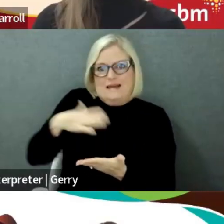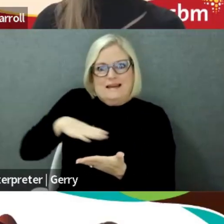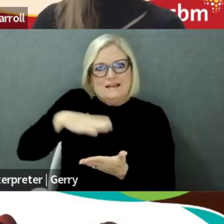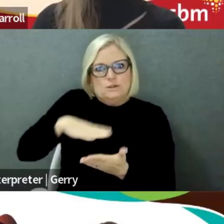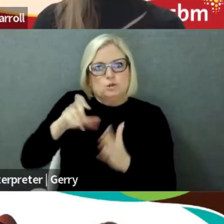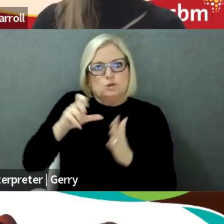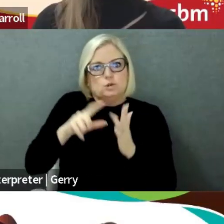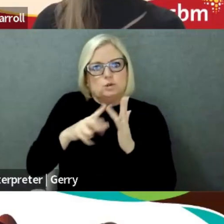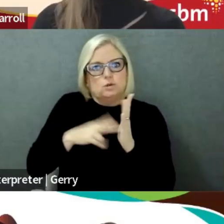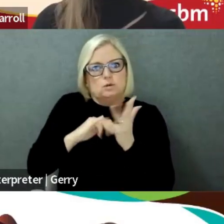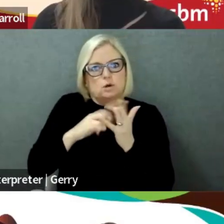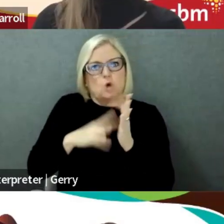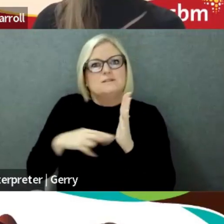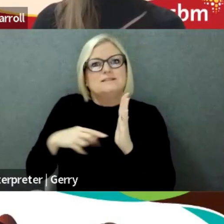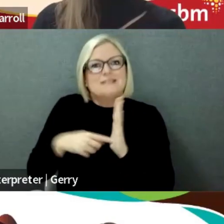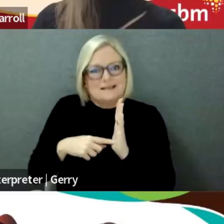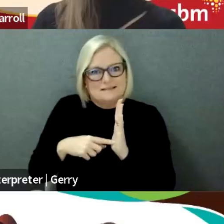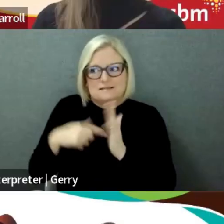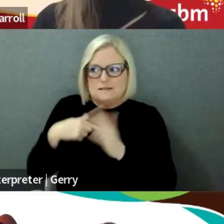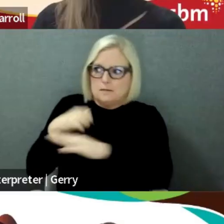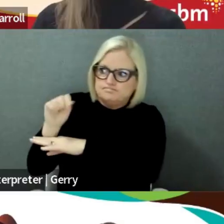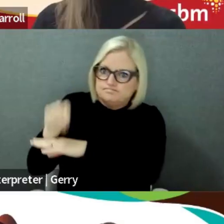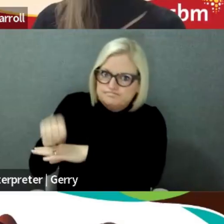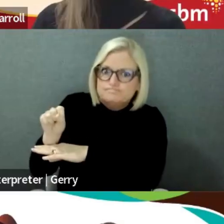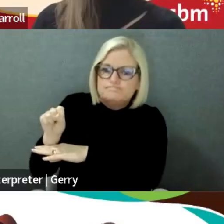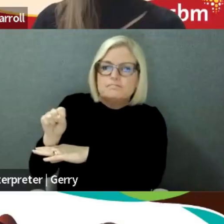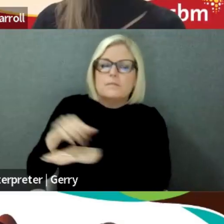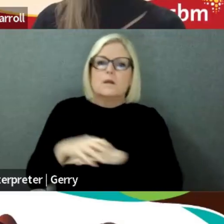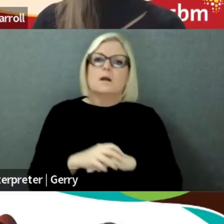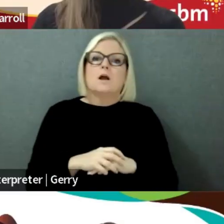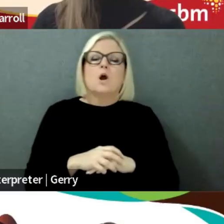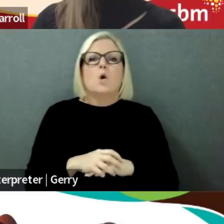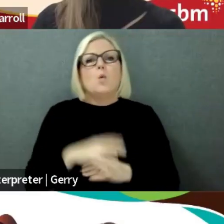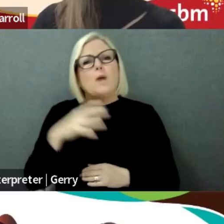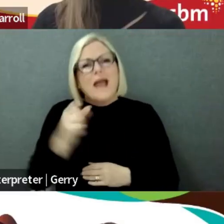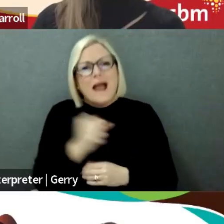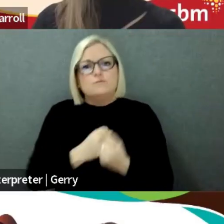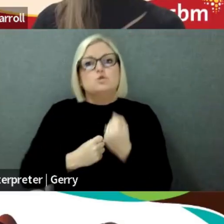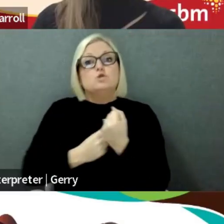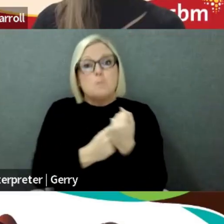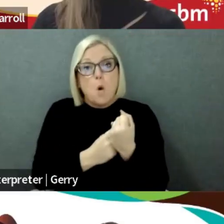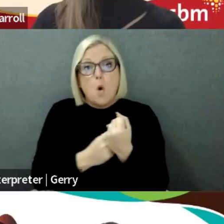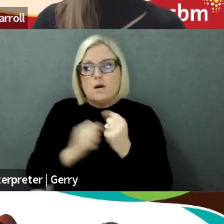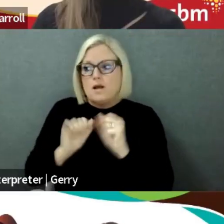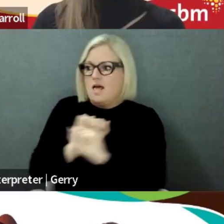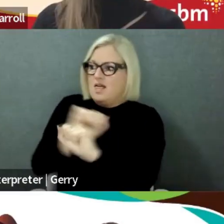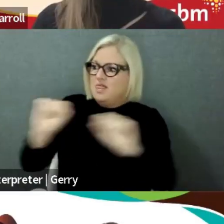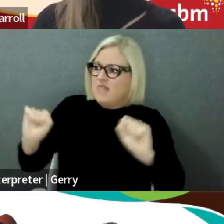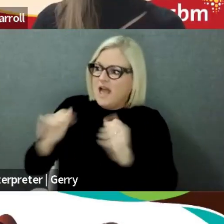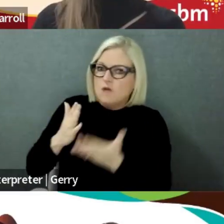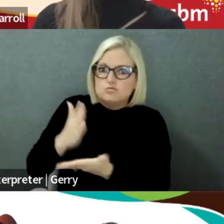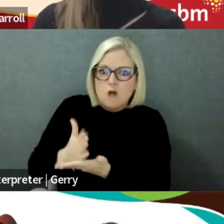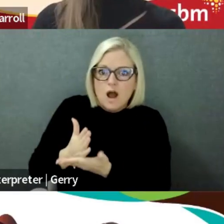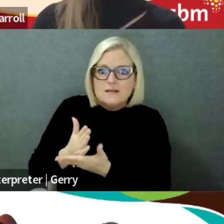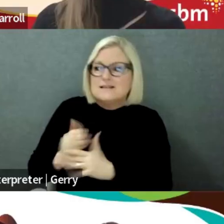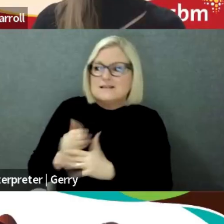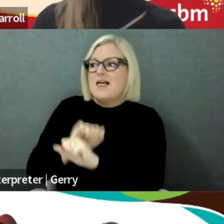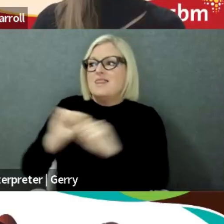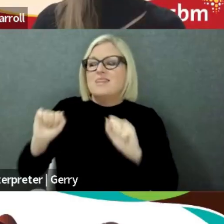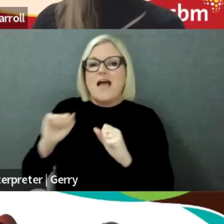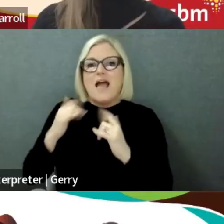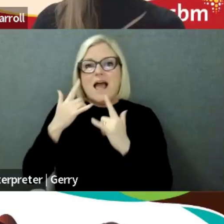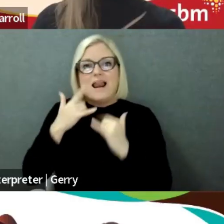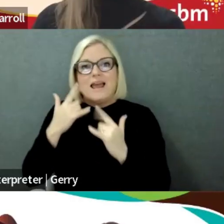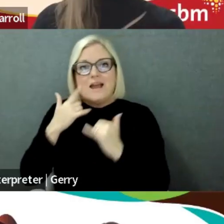These laws should support people's rights, choices, dignity, legal capacity, and right to live in a